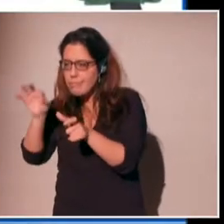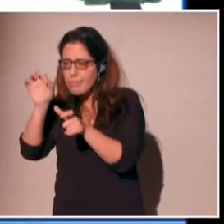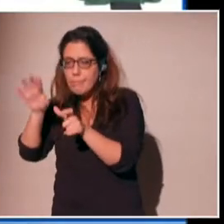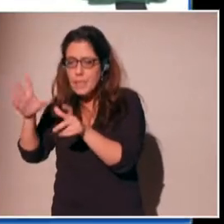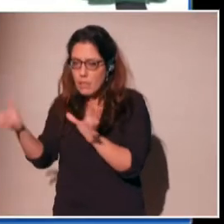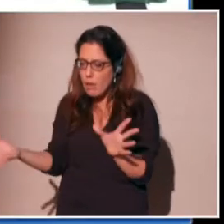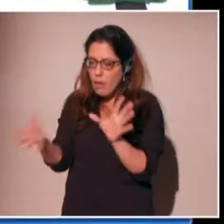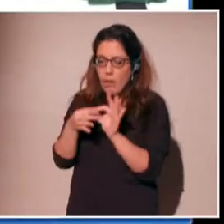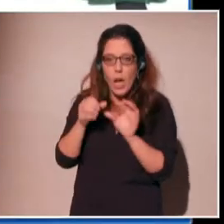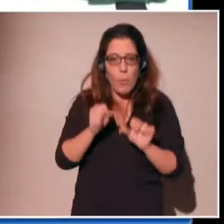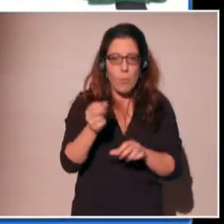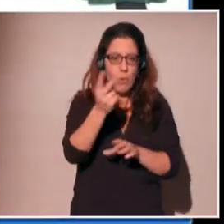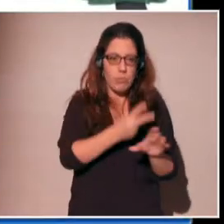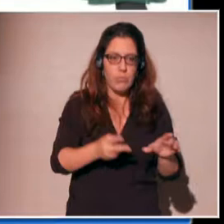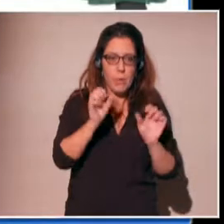different morphology,